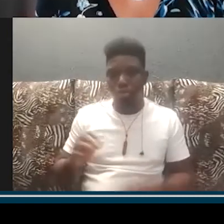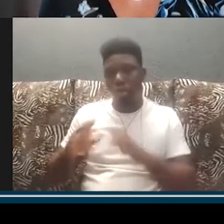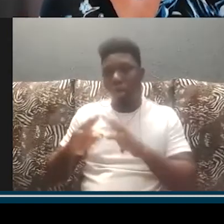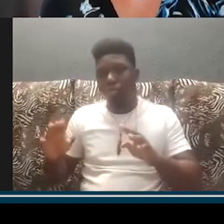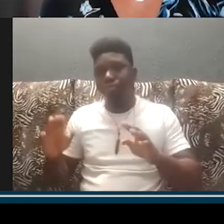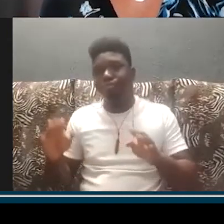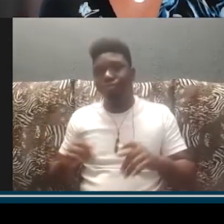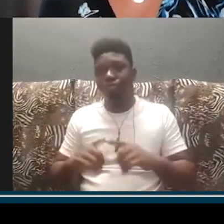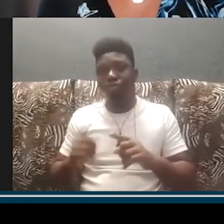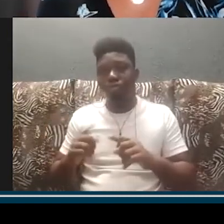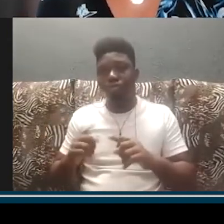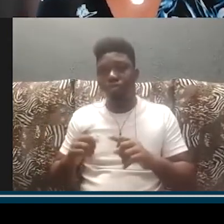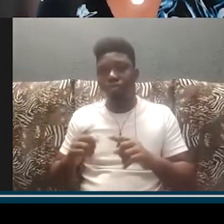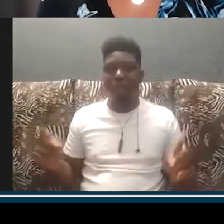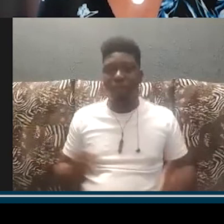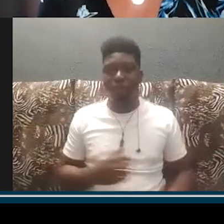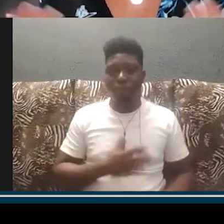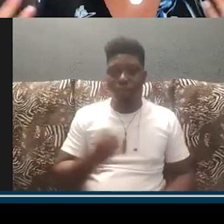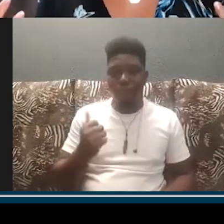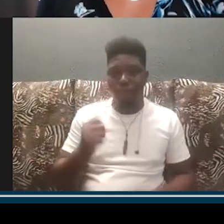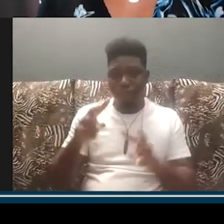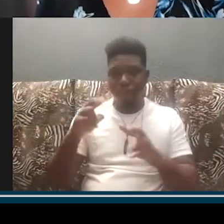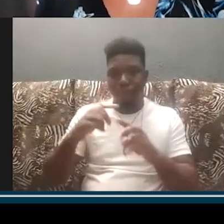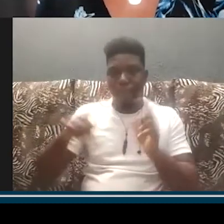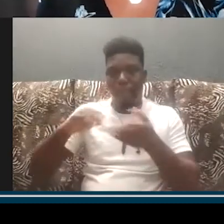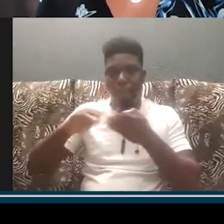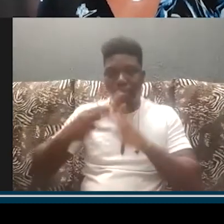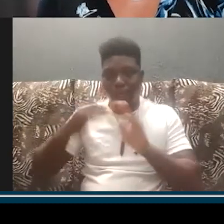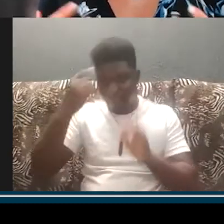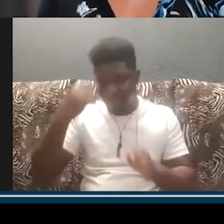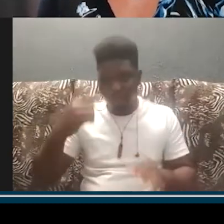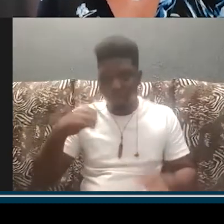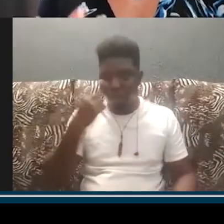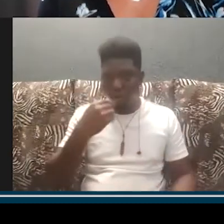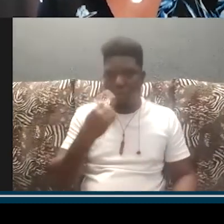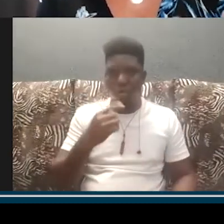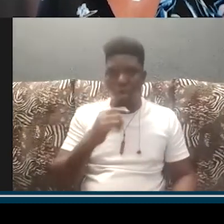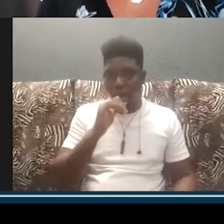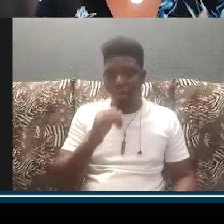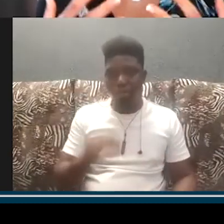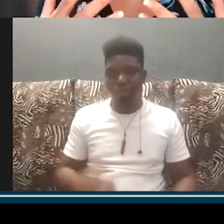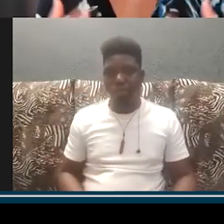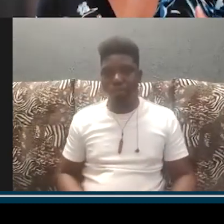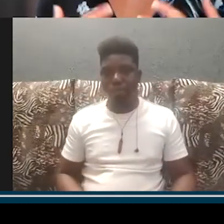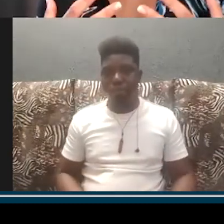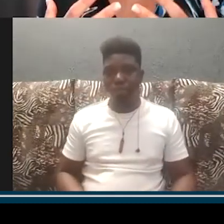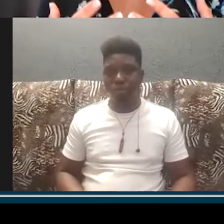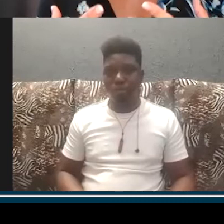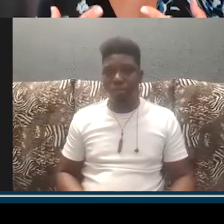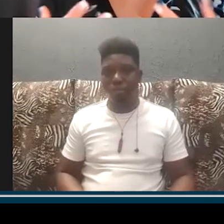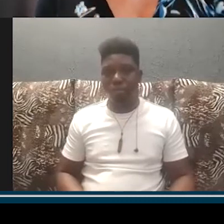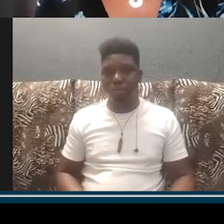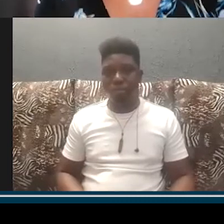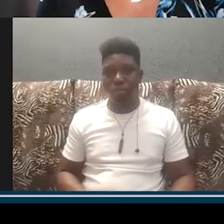differences and looking at their community for who it is and being inclusive. That's how we get there. That's how